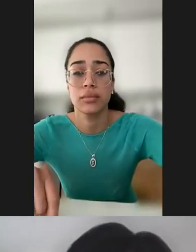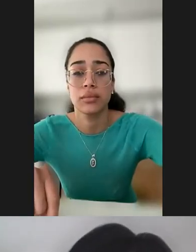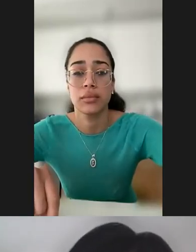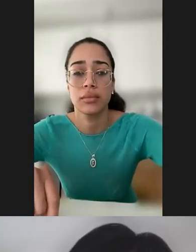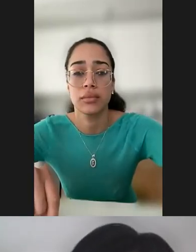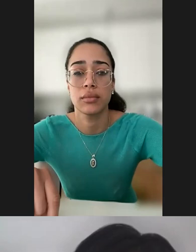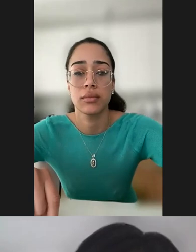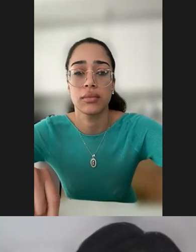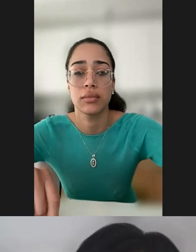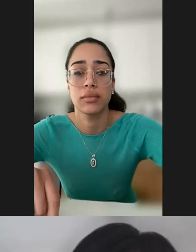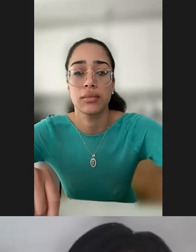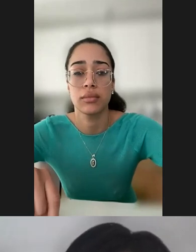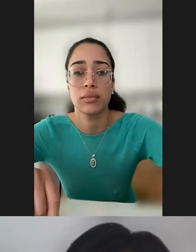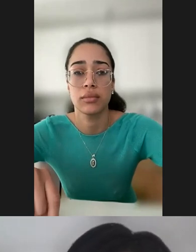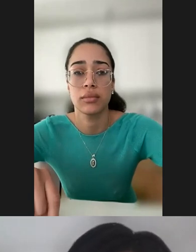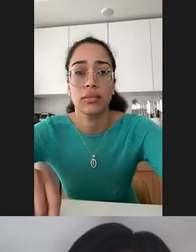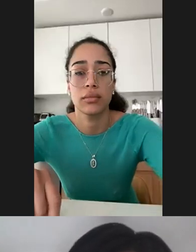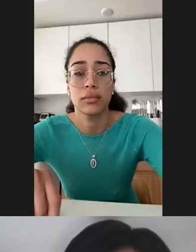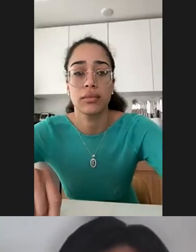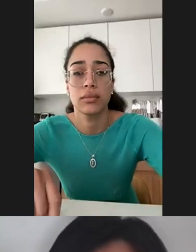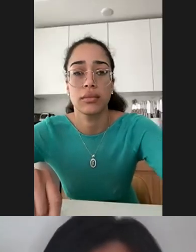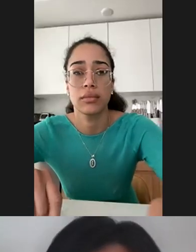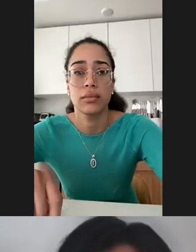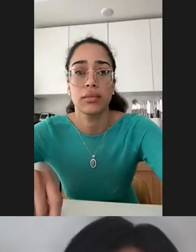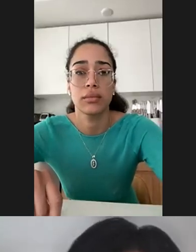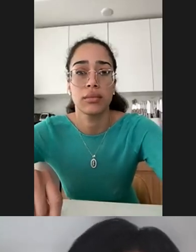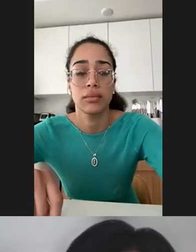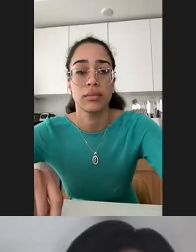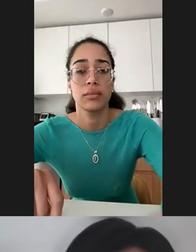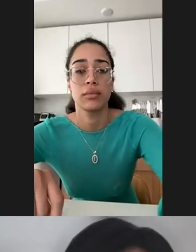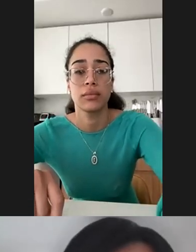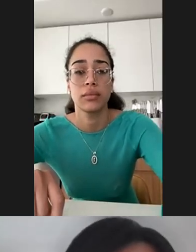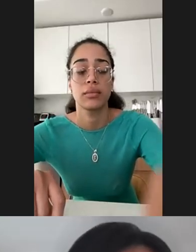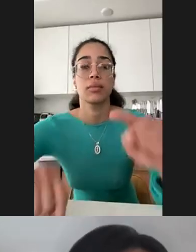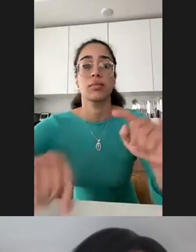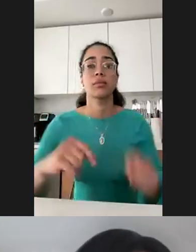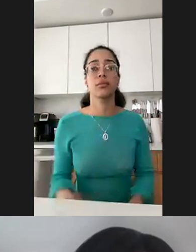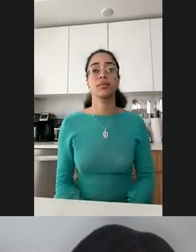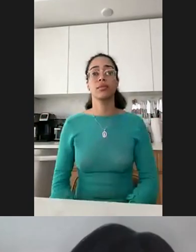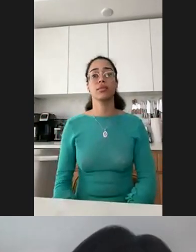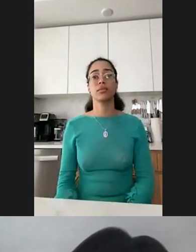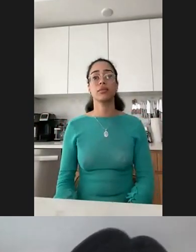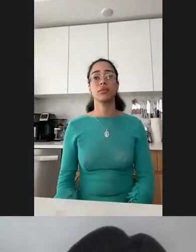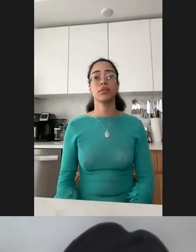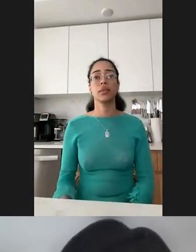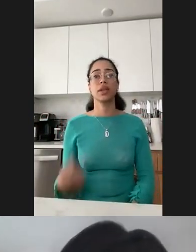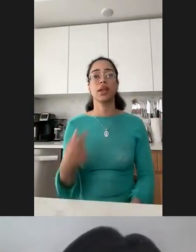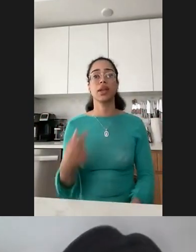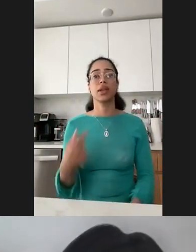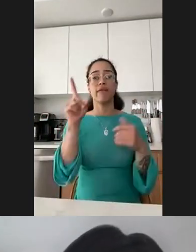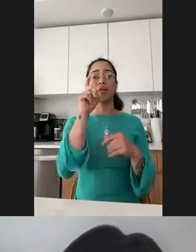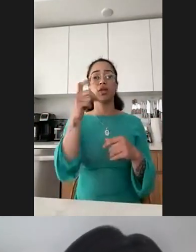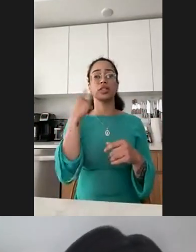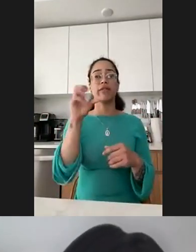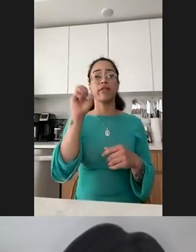minimizes the impact of those who are of lower economic status and whatnot. I have a question for Sang. I